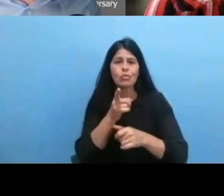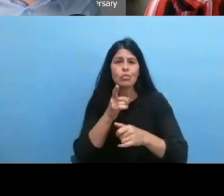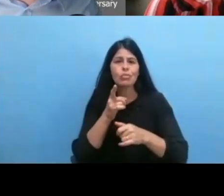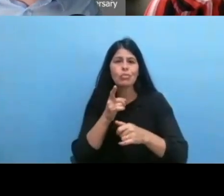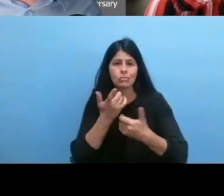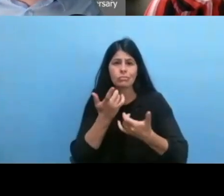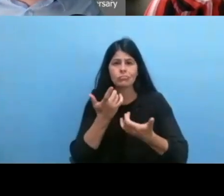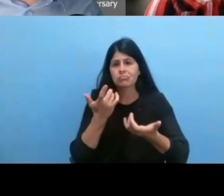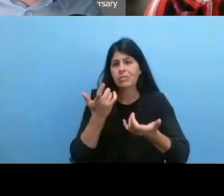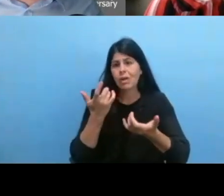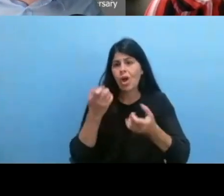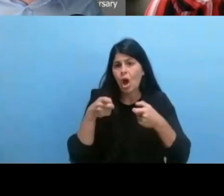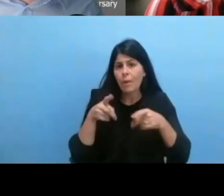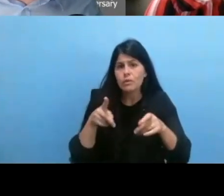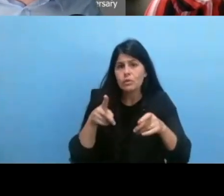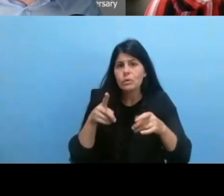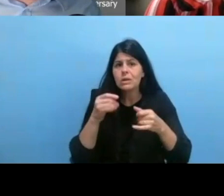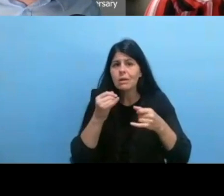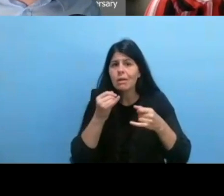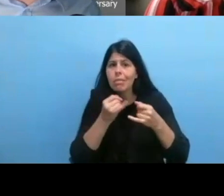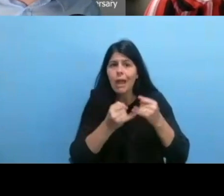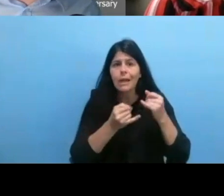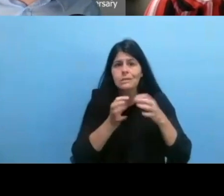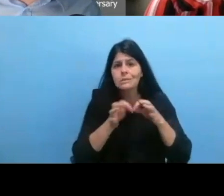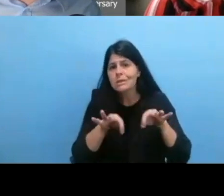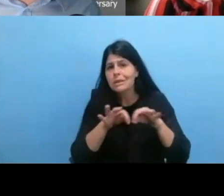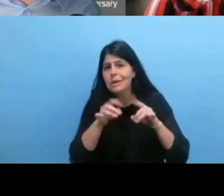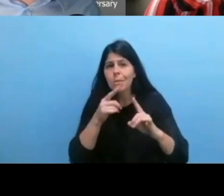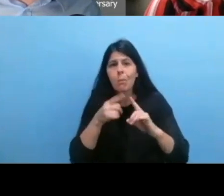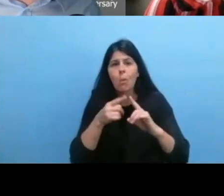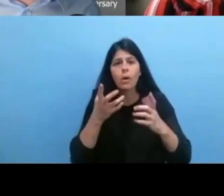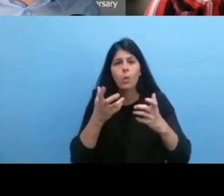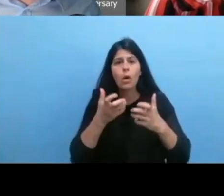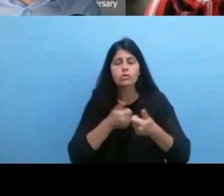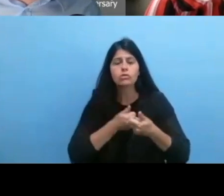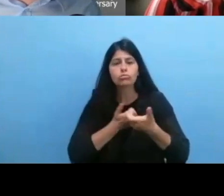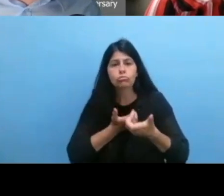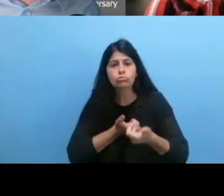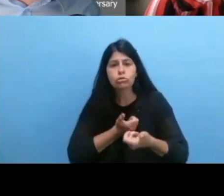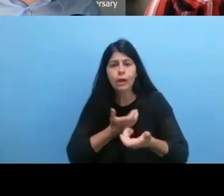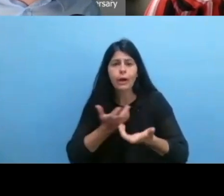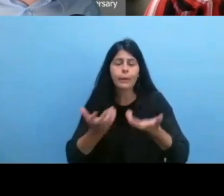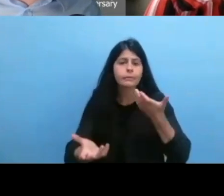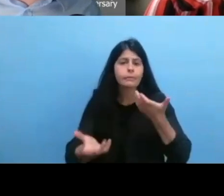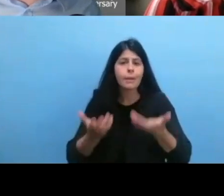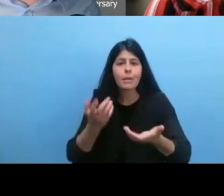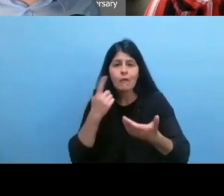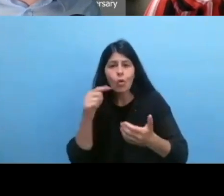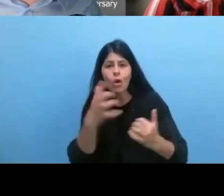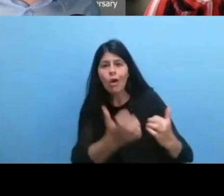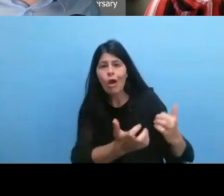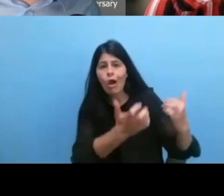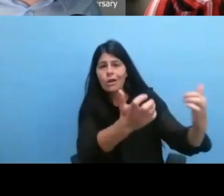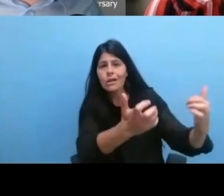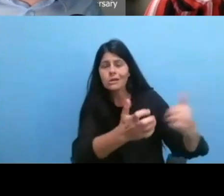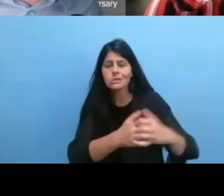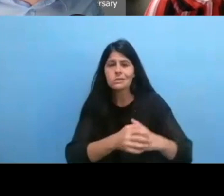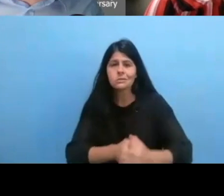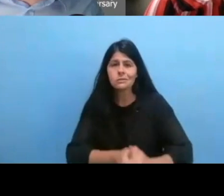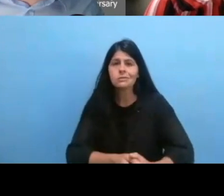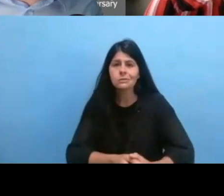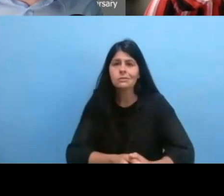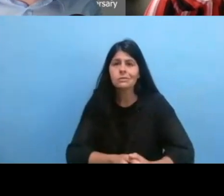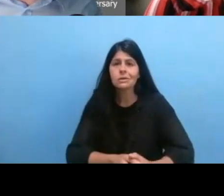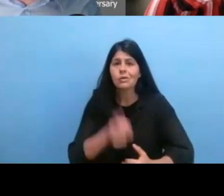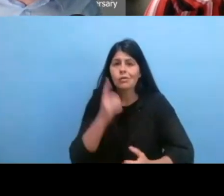us with a key point that you might have to share, maybe for our audience here, as far as folks that are